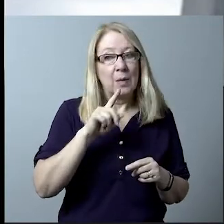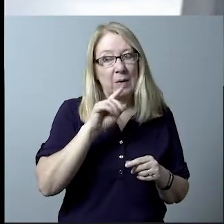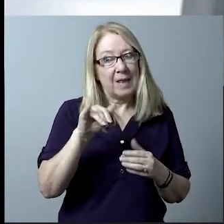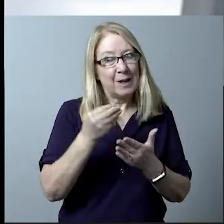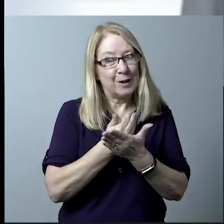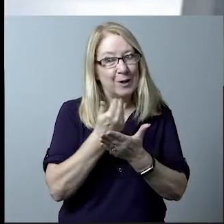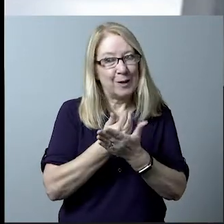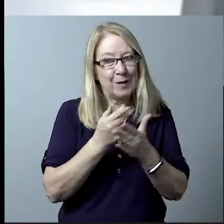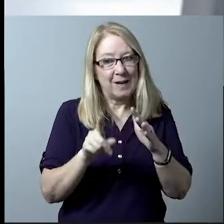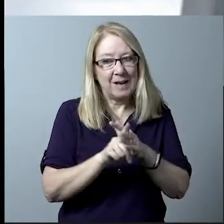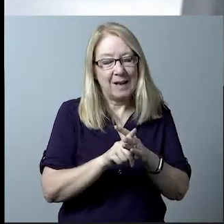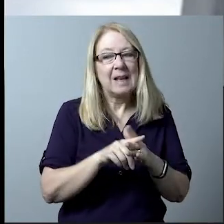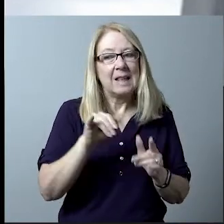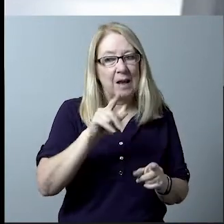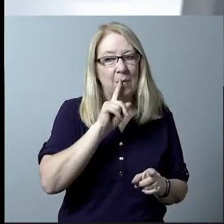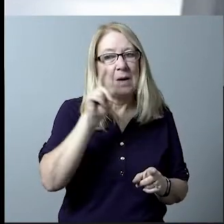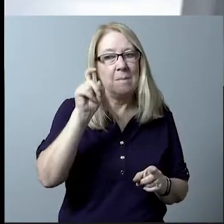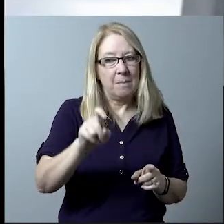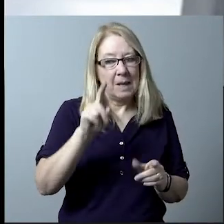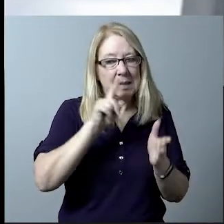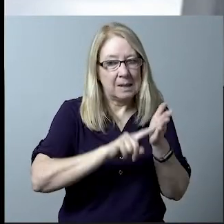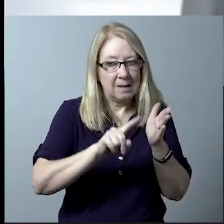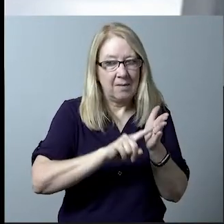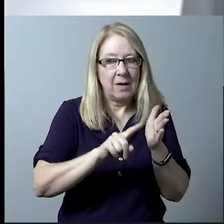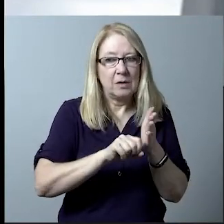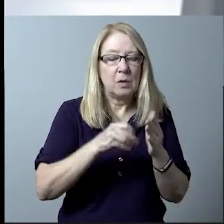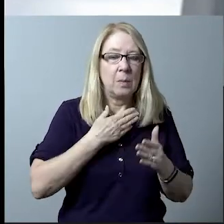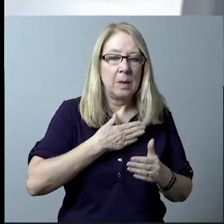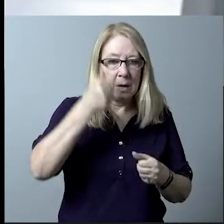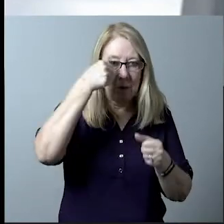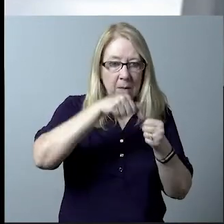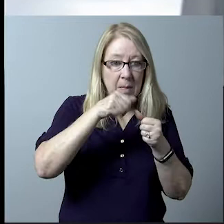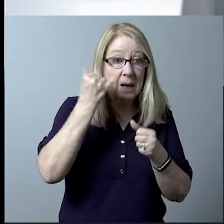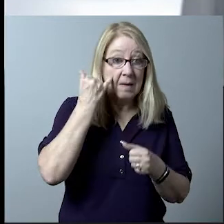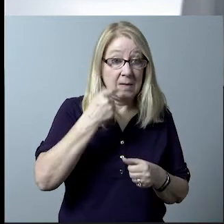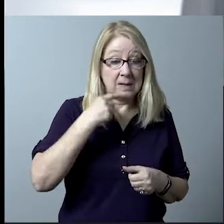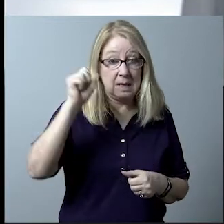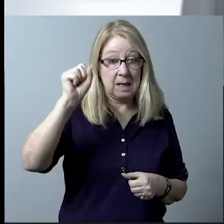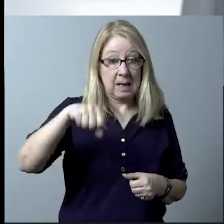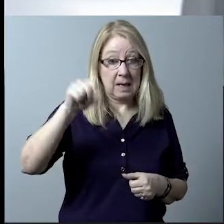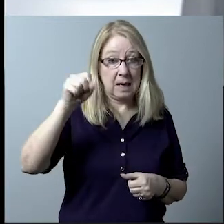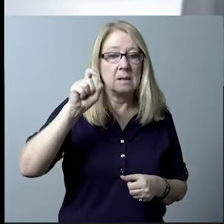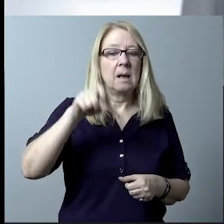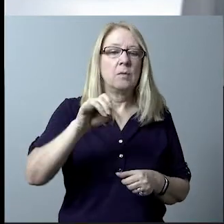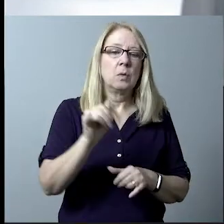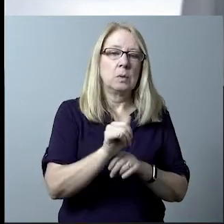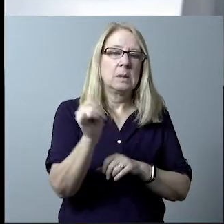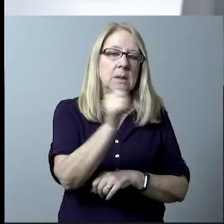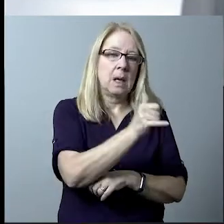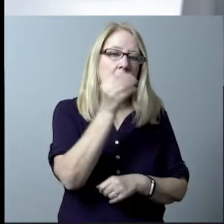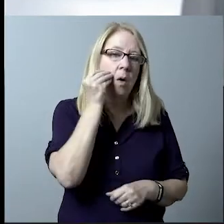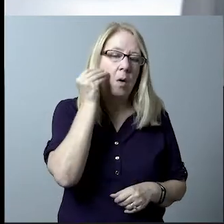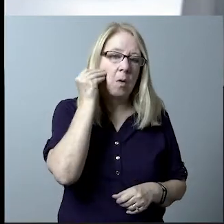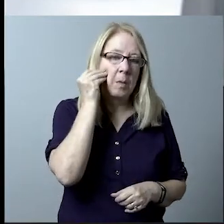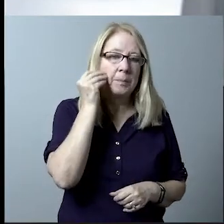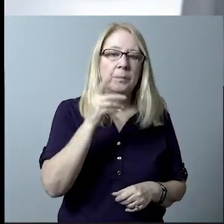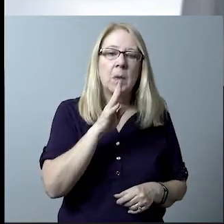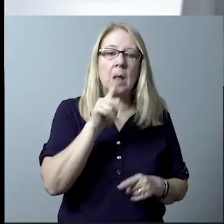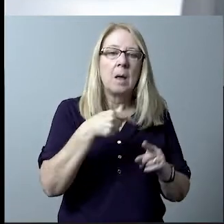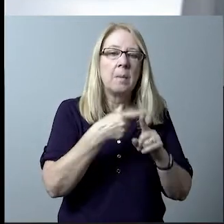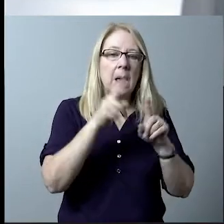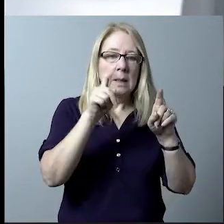the air, but it's a new onset, and those really and truly need to be investigated. So please remember that if you answer yes, you need to stay